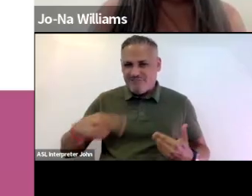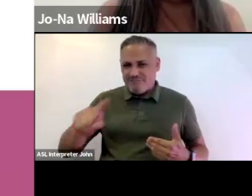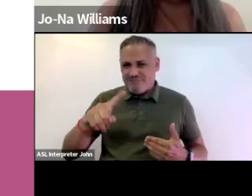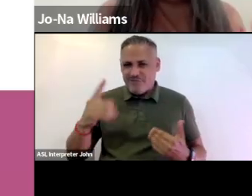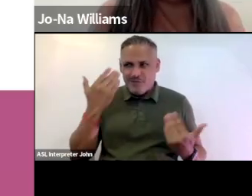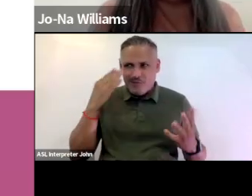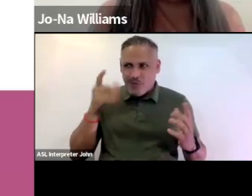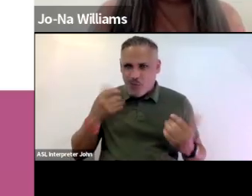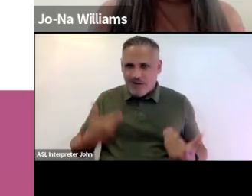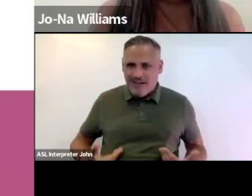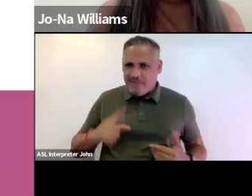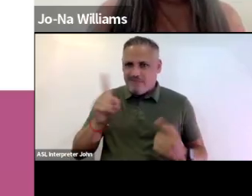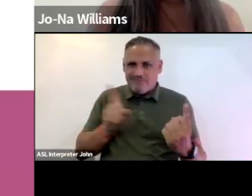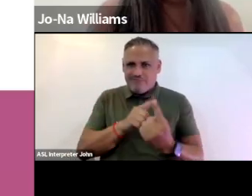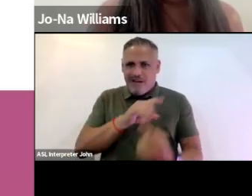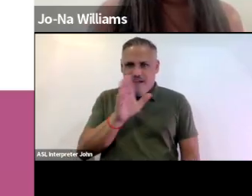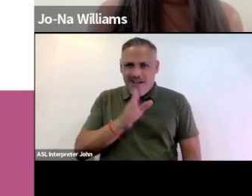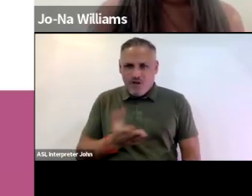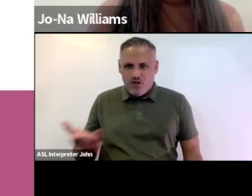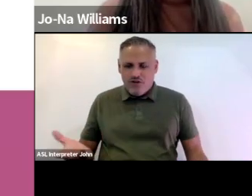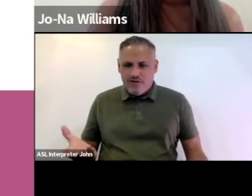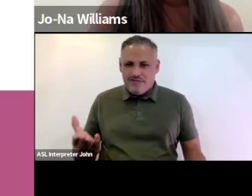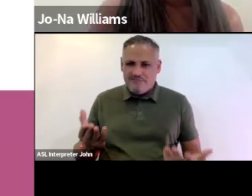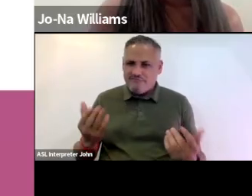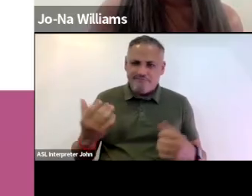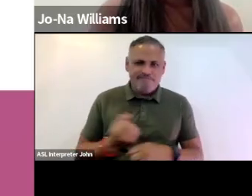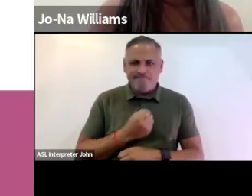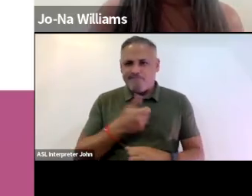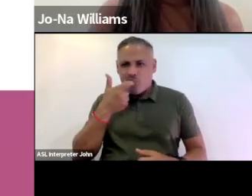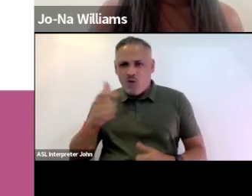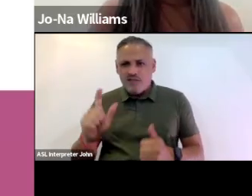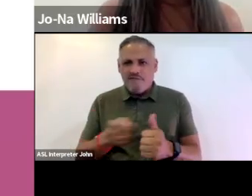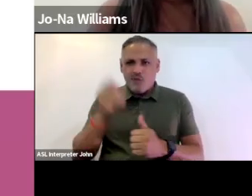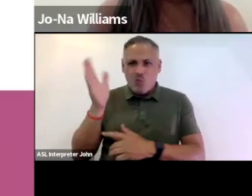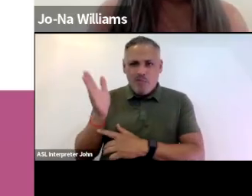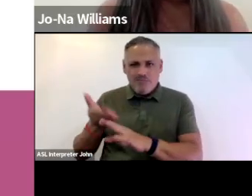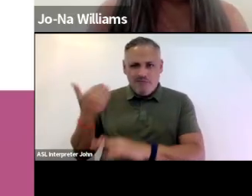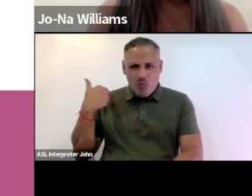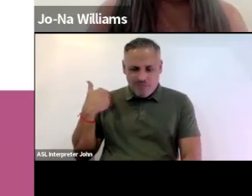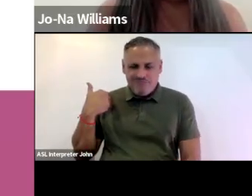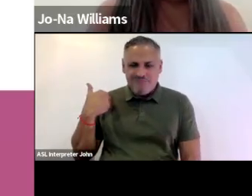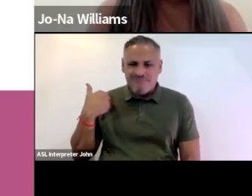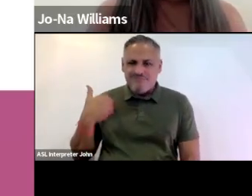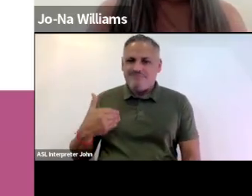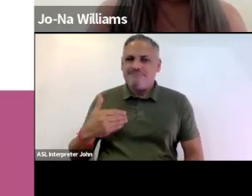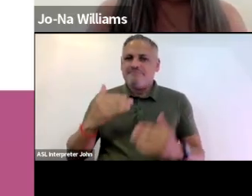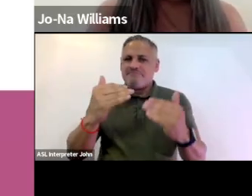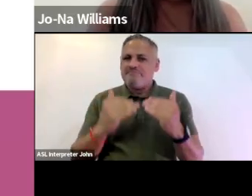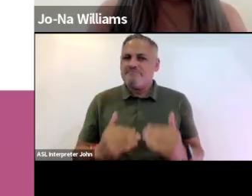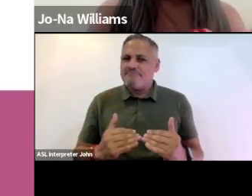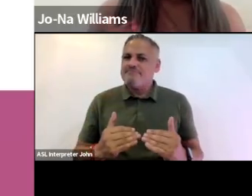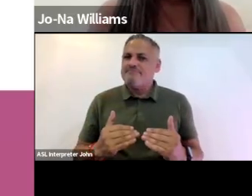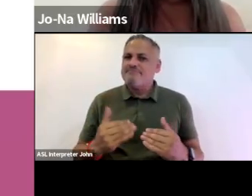who aren't aware and have never met me before and maybe haven't had the chance to watch the first webinar that we did. Then I'm going to go